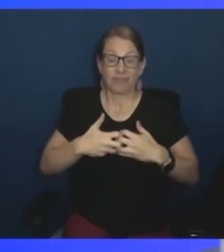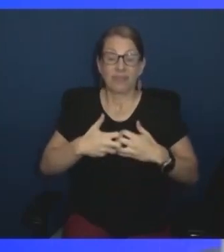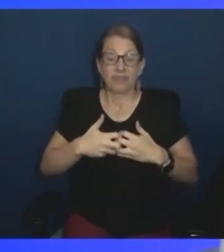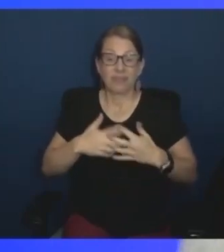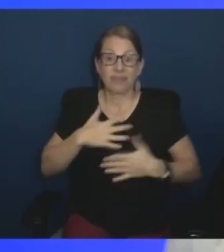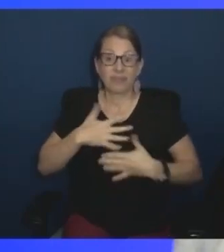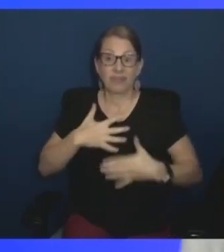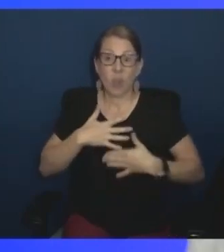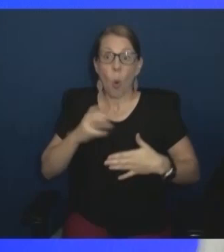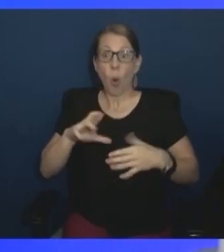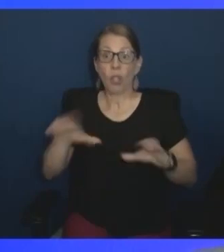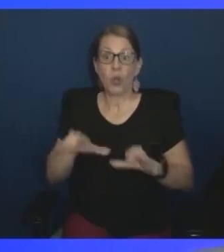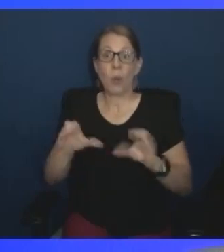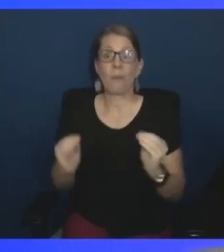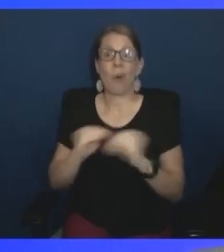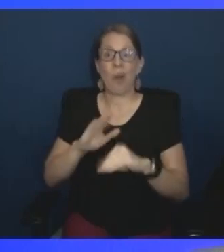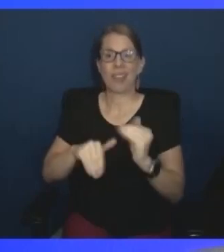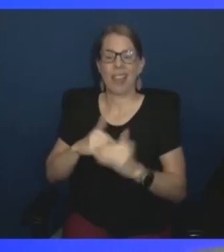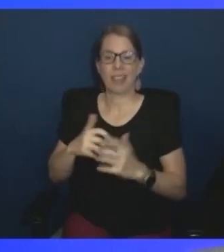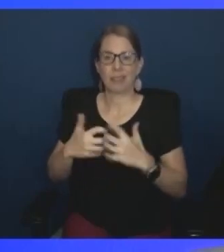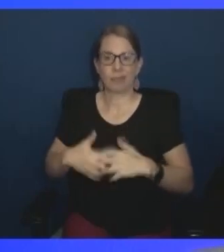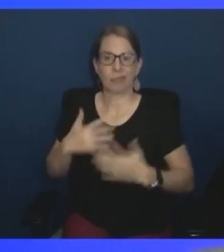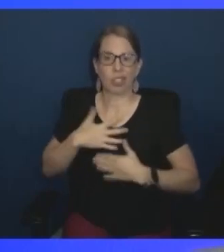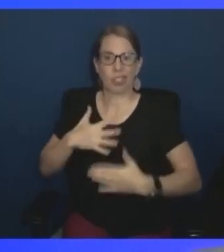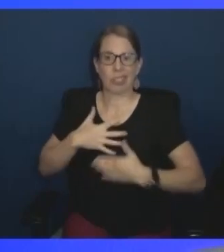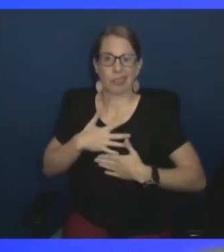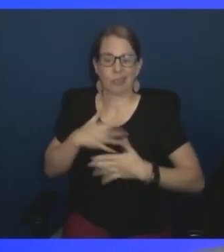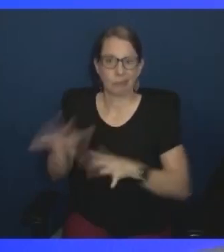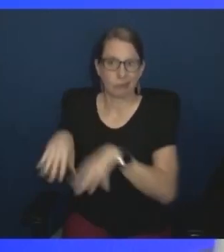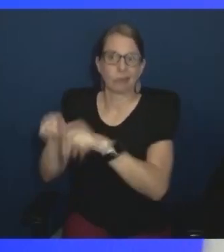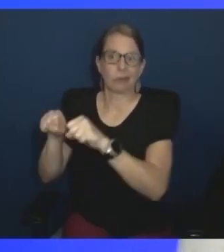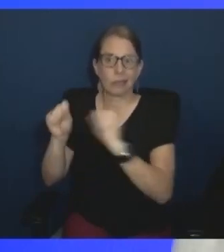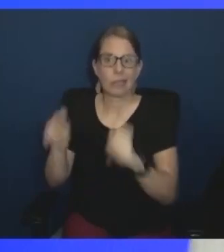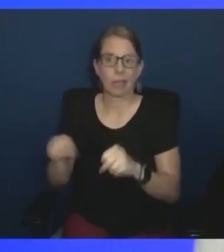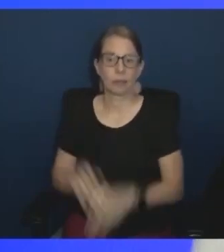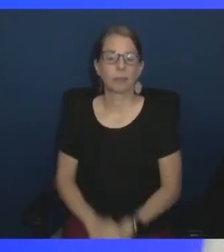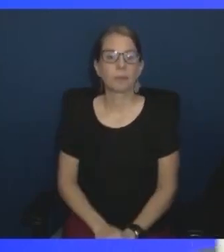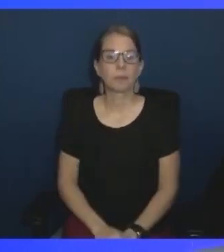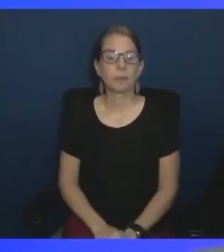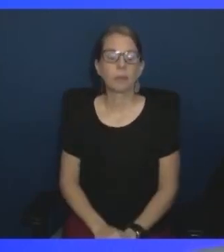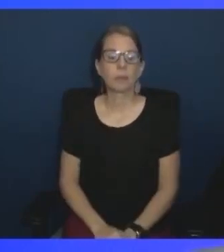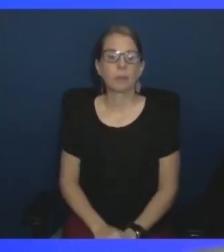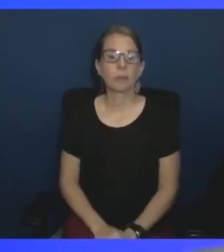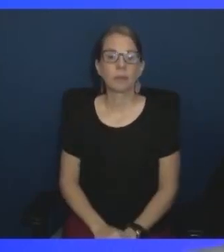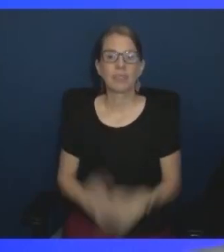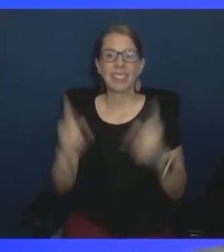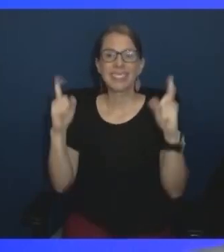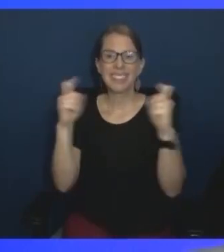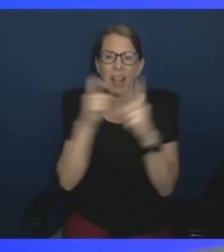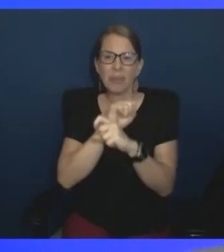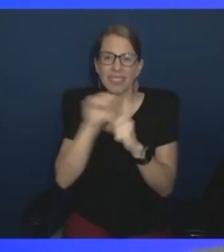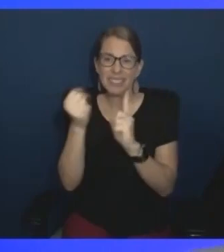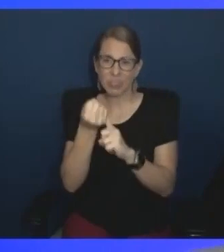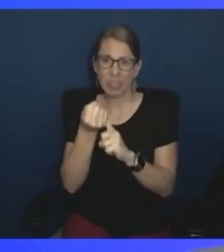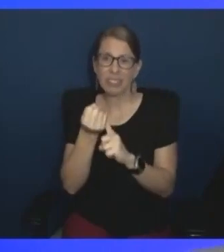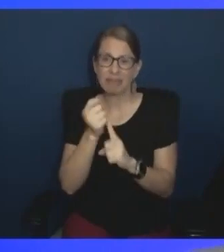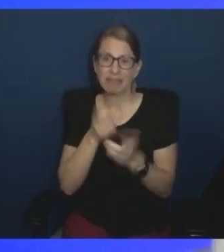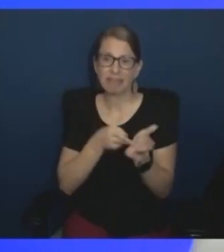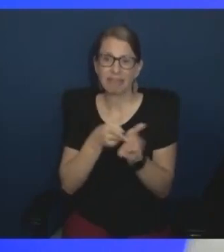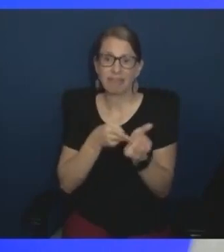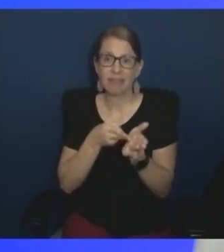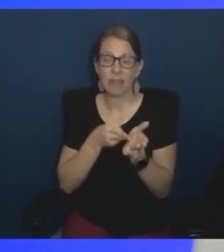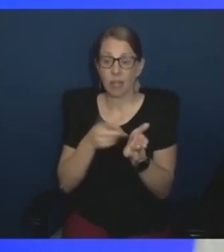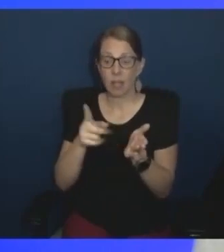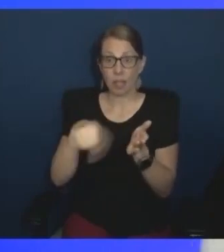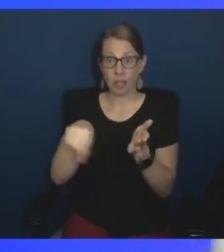ventilator that we want the ventilator to do. And so that's a really complex situation, and getting these folks to a